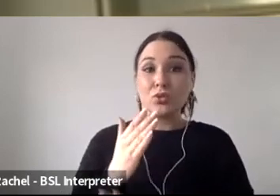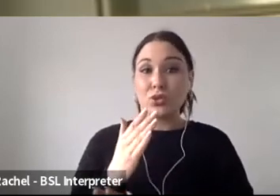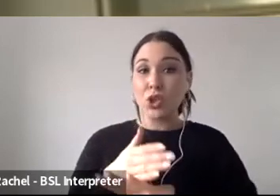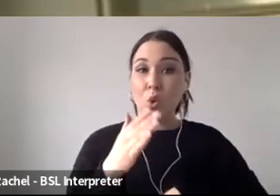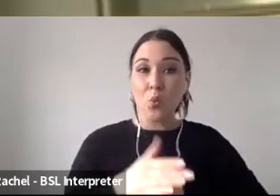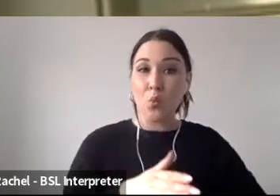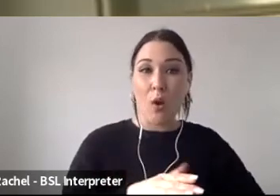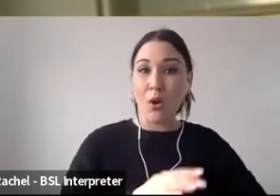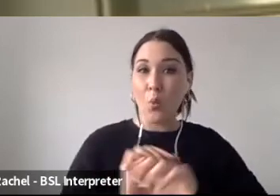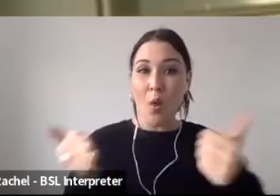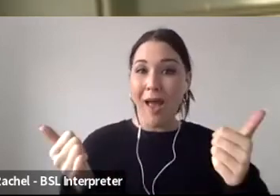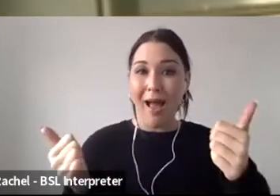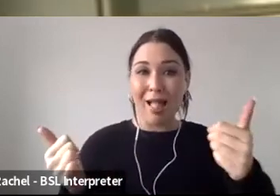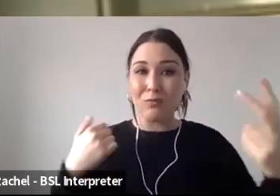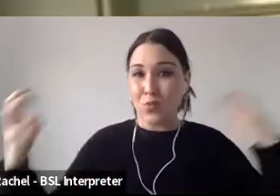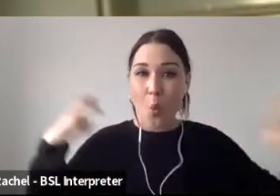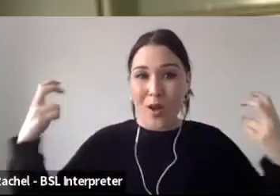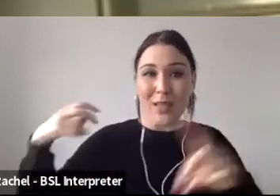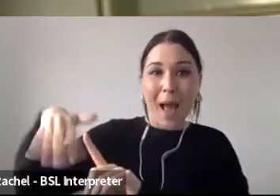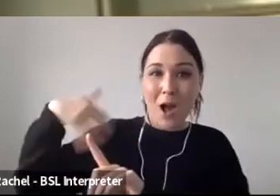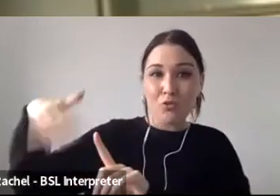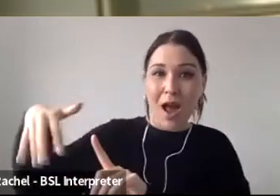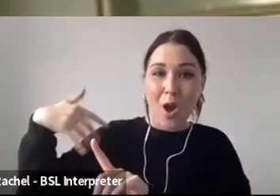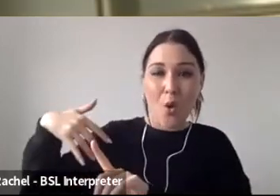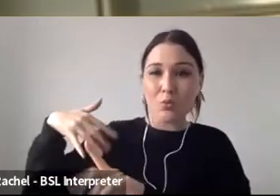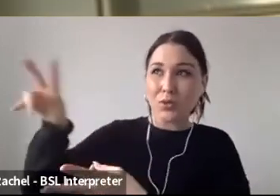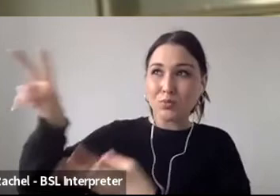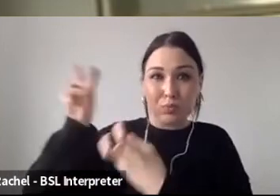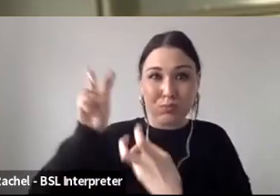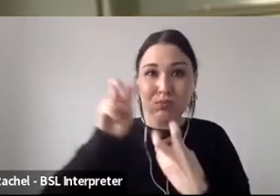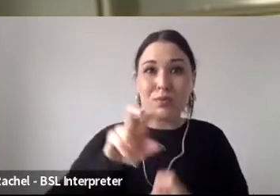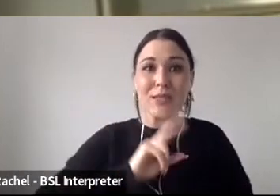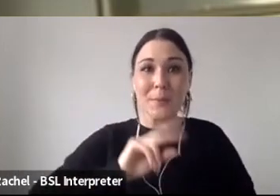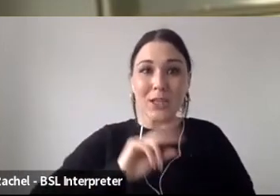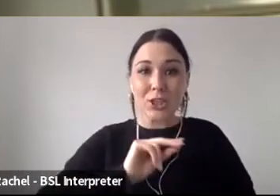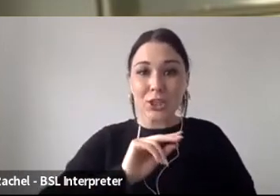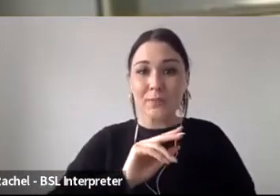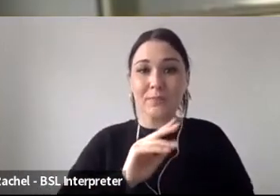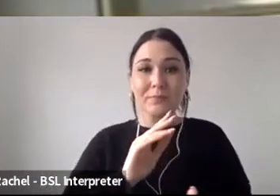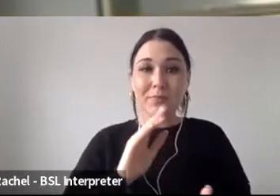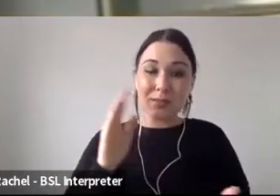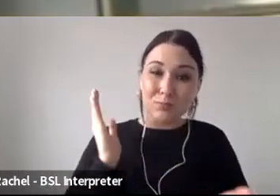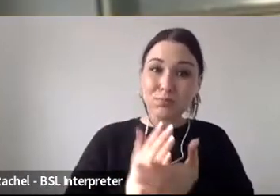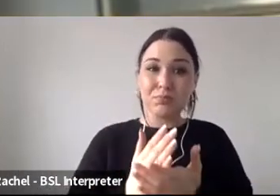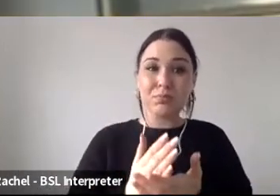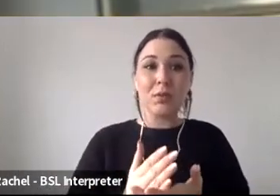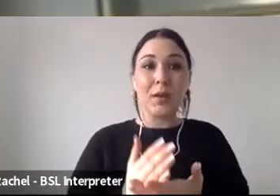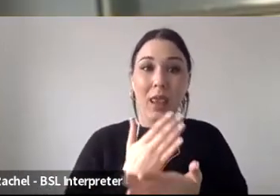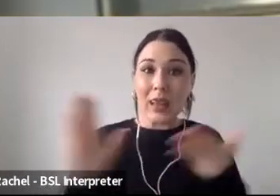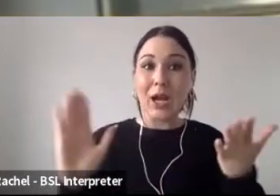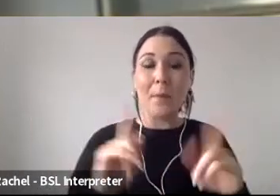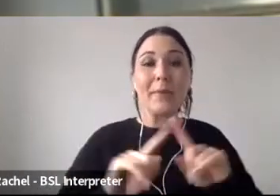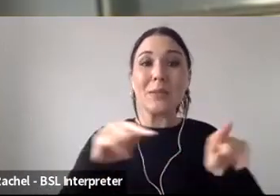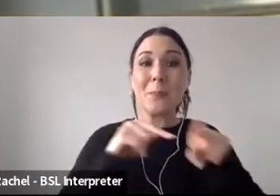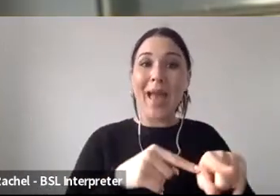very noisy background because it's unable to detect the speech really well. Also, it depends on the microphone